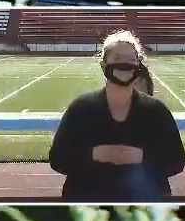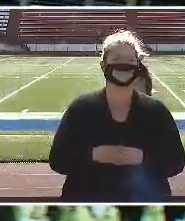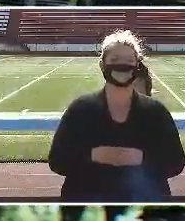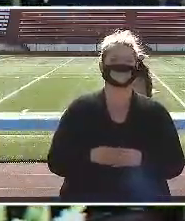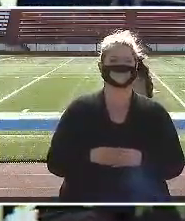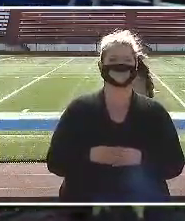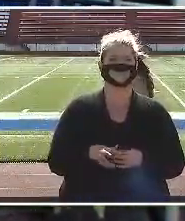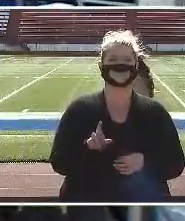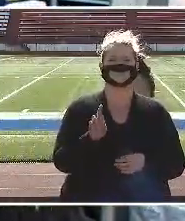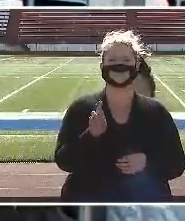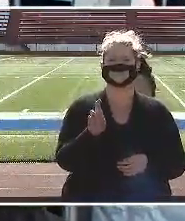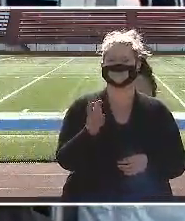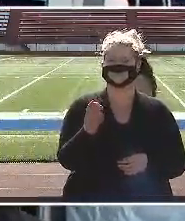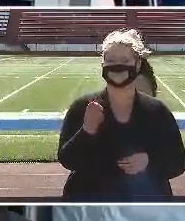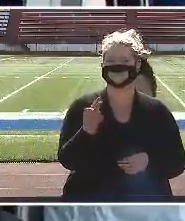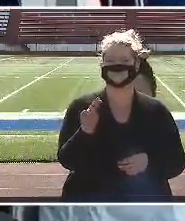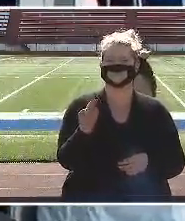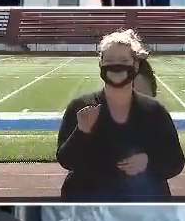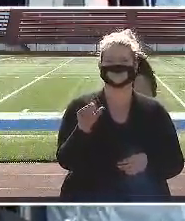Ronald Pagarigan.